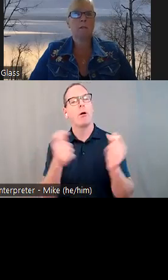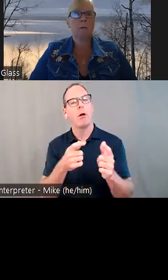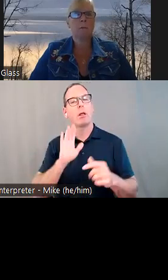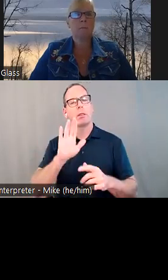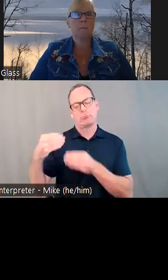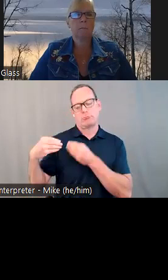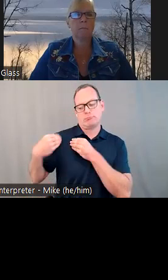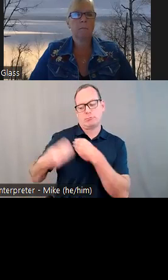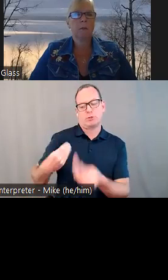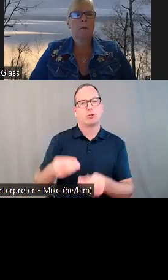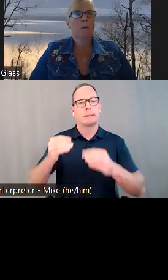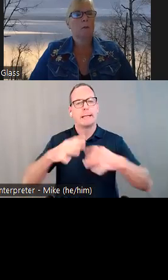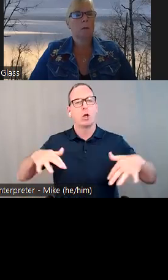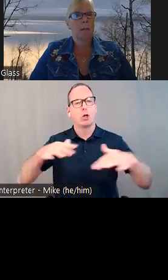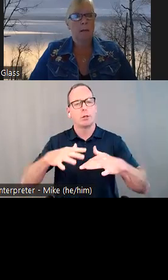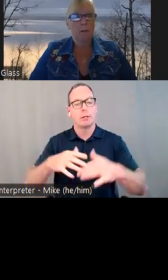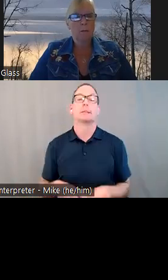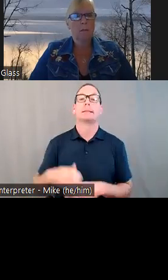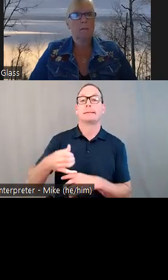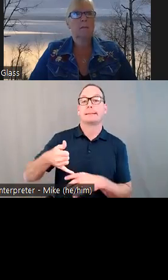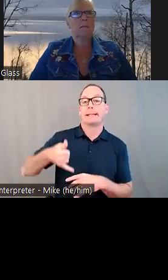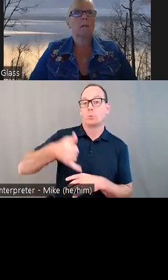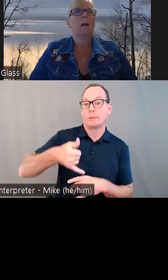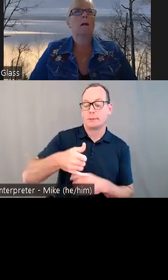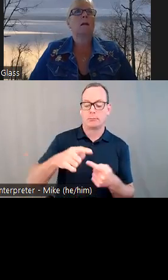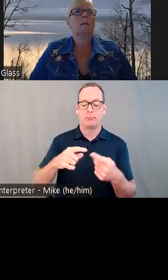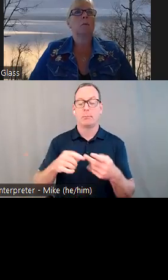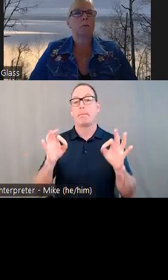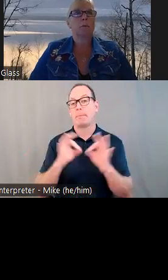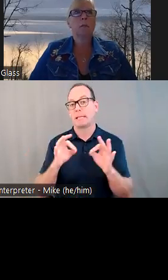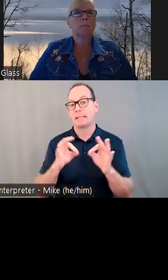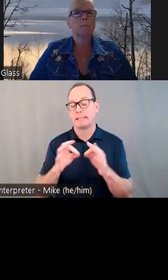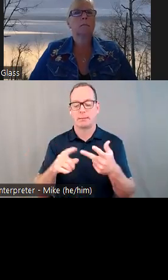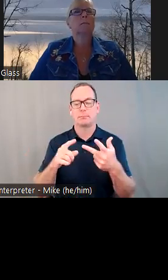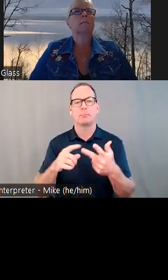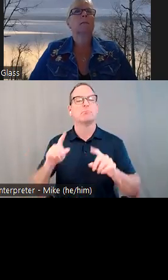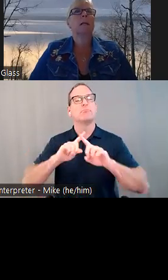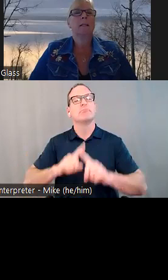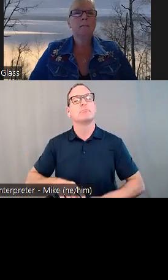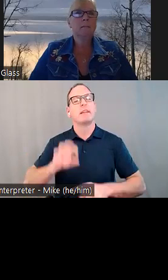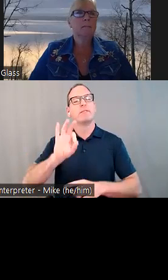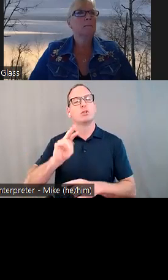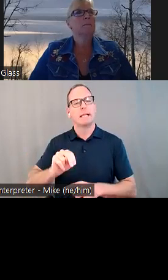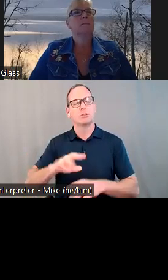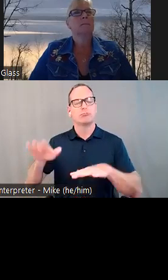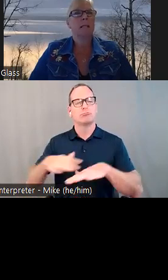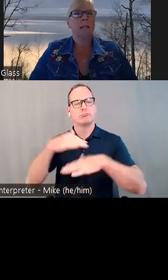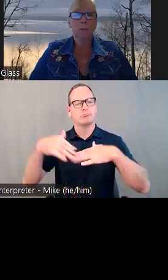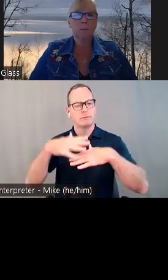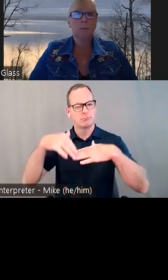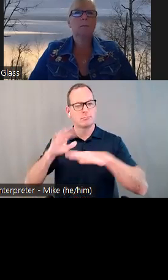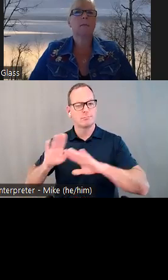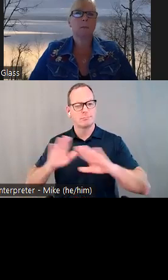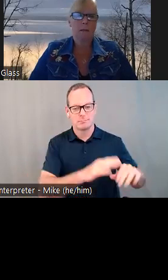call this home. So on that note, bonjour, Ani,